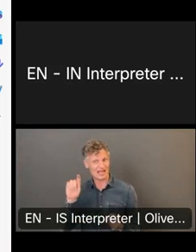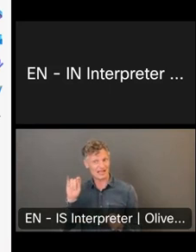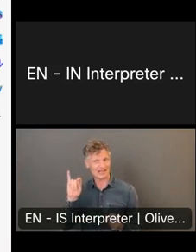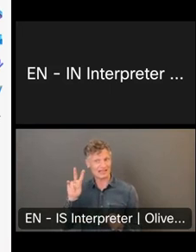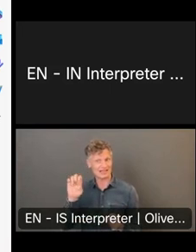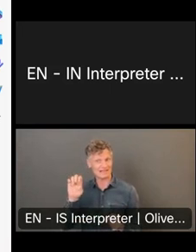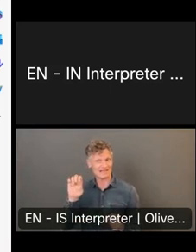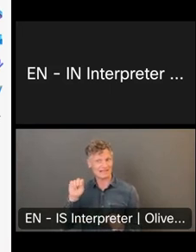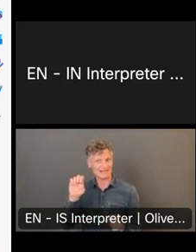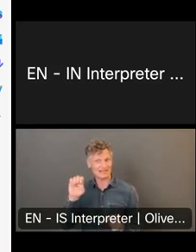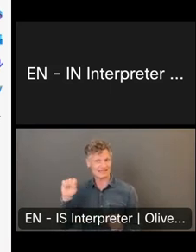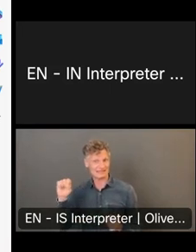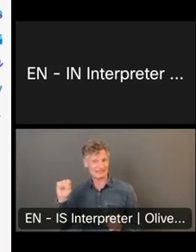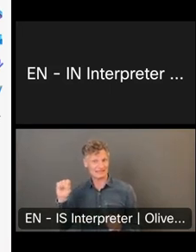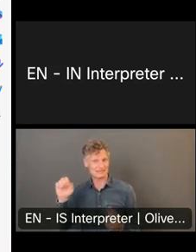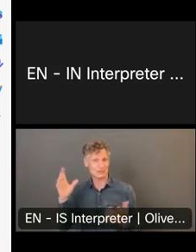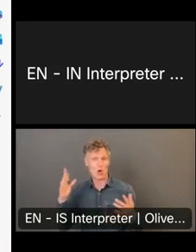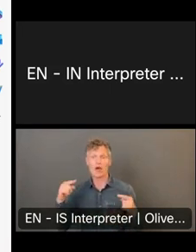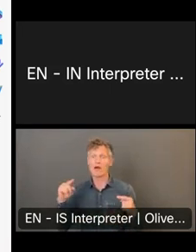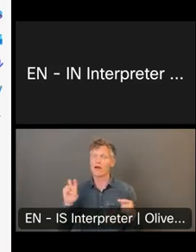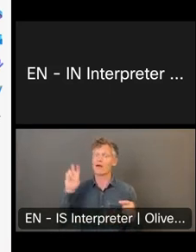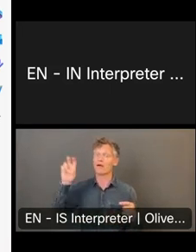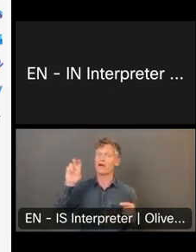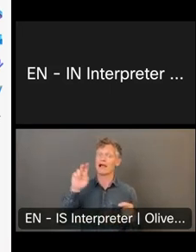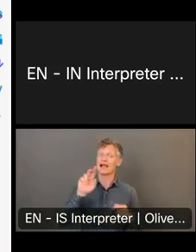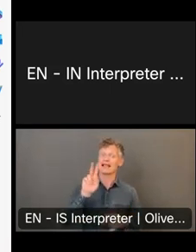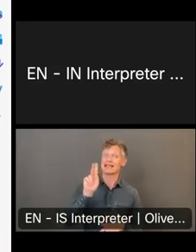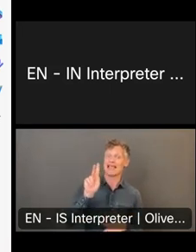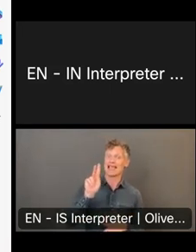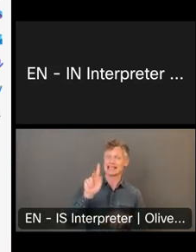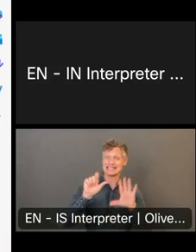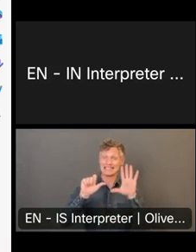are noticed, right? No information transfer going on here.